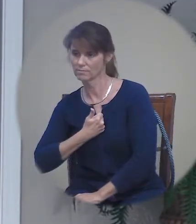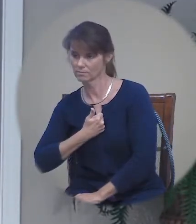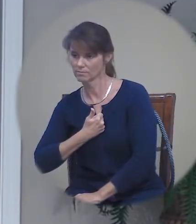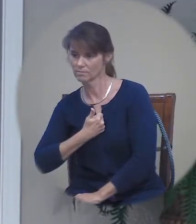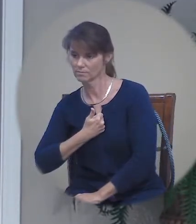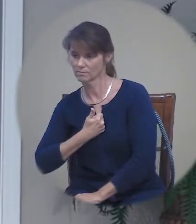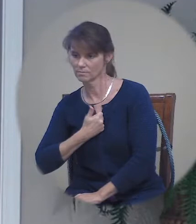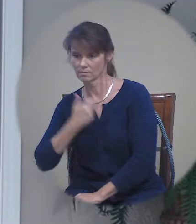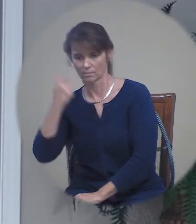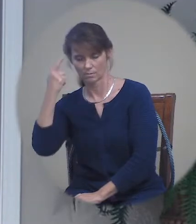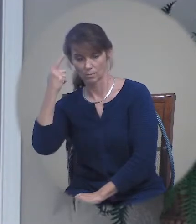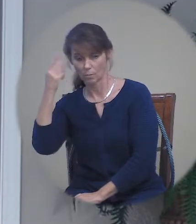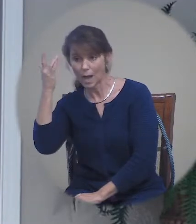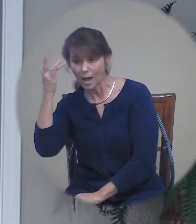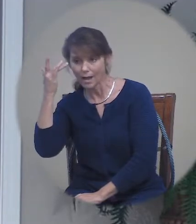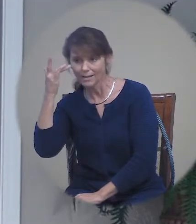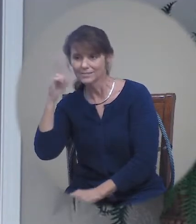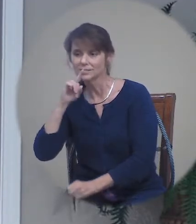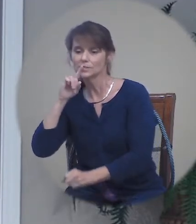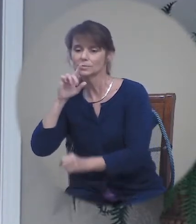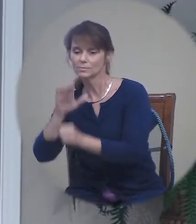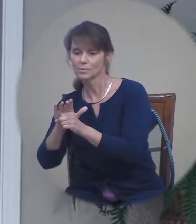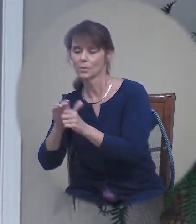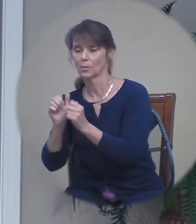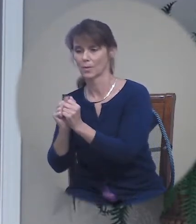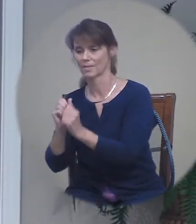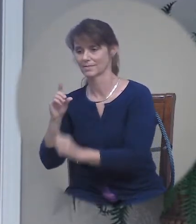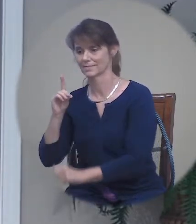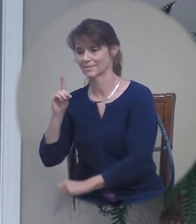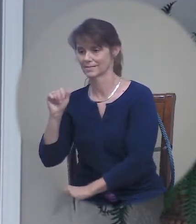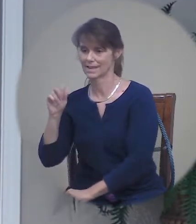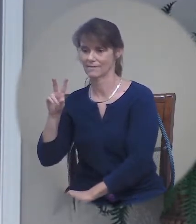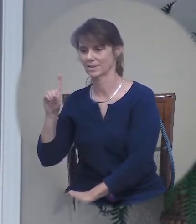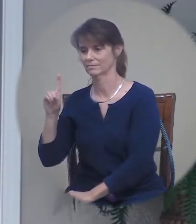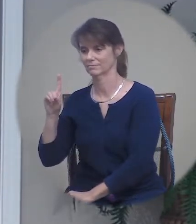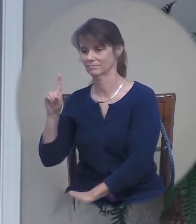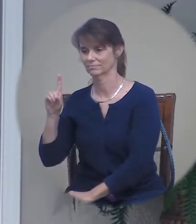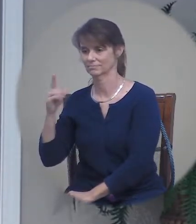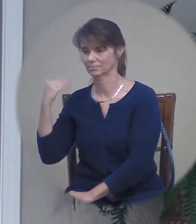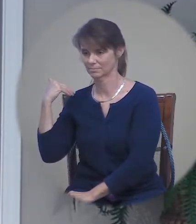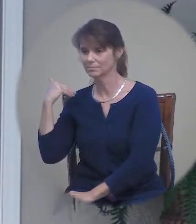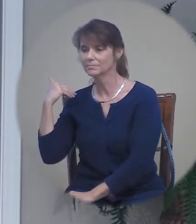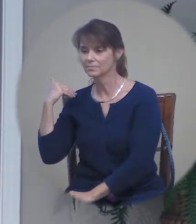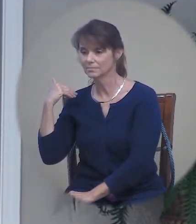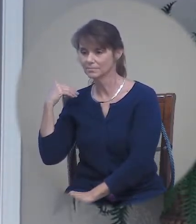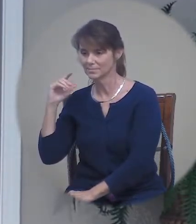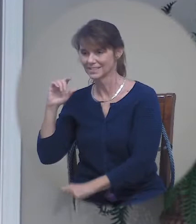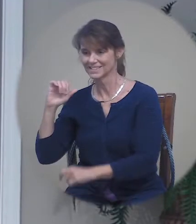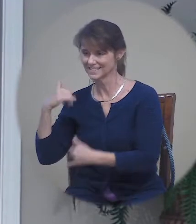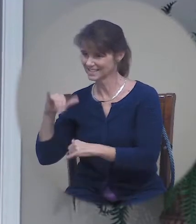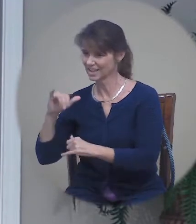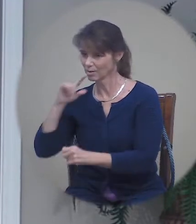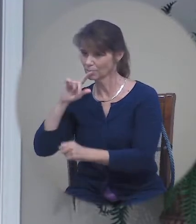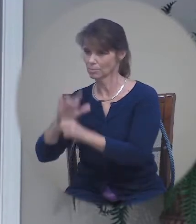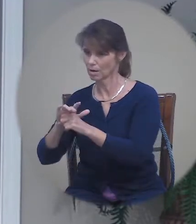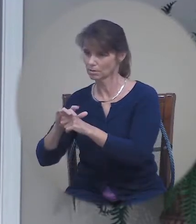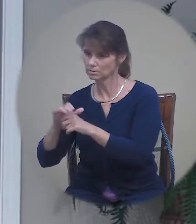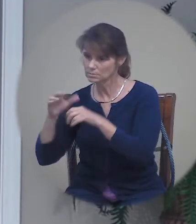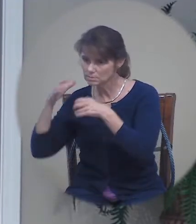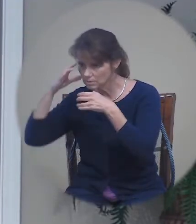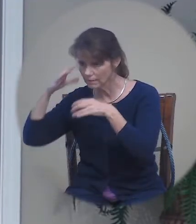of my servant David." So he gives them a sign, and the sign is in the third year, you're going to have